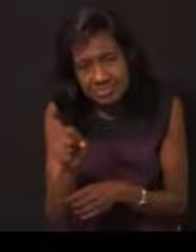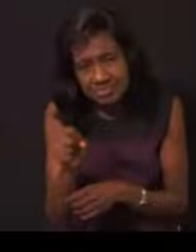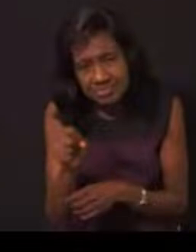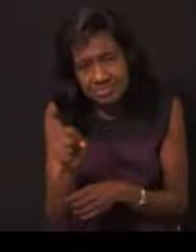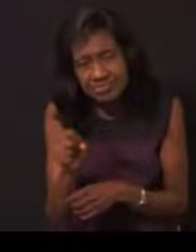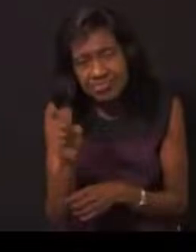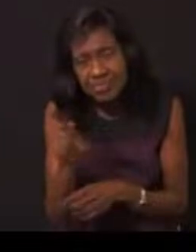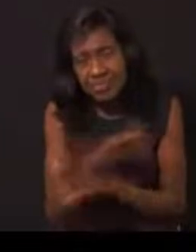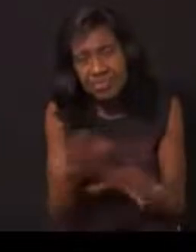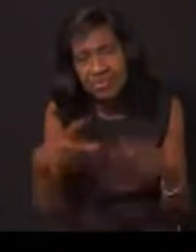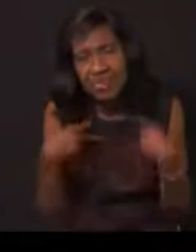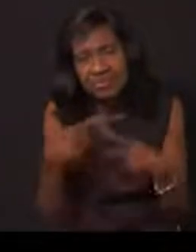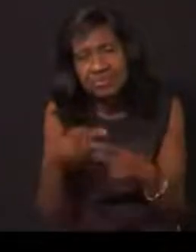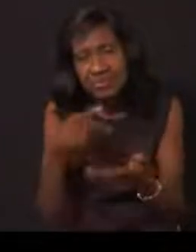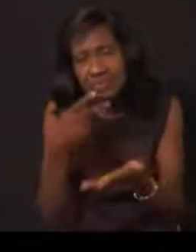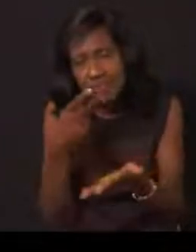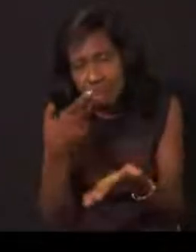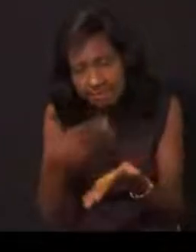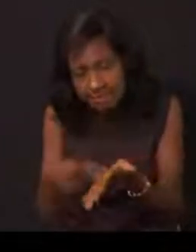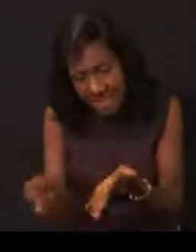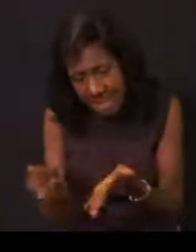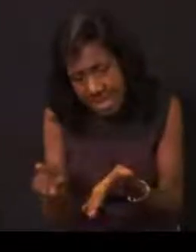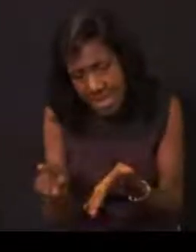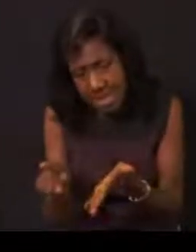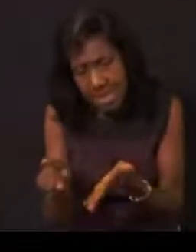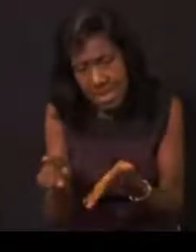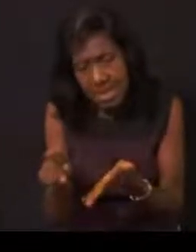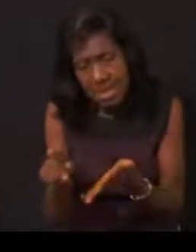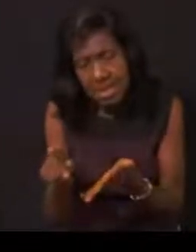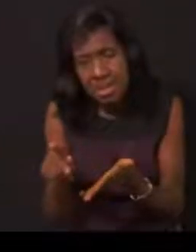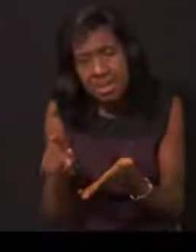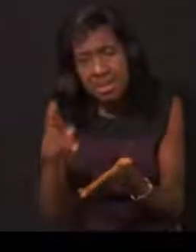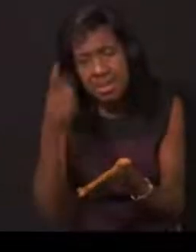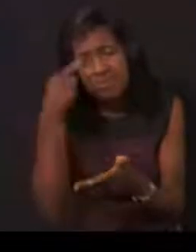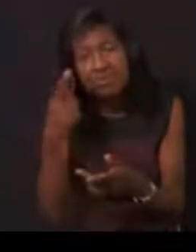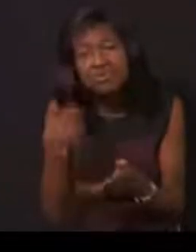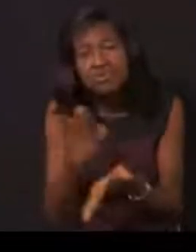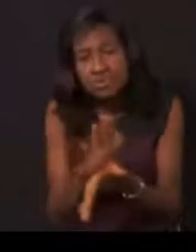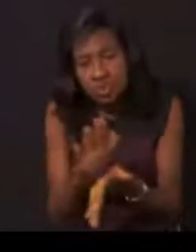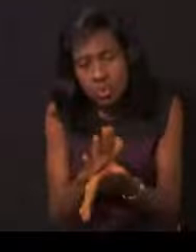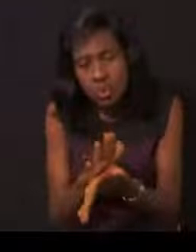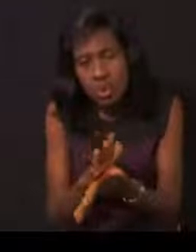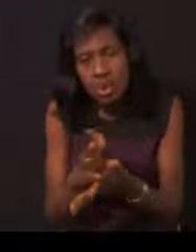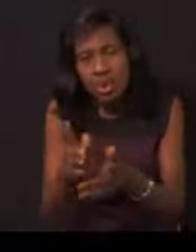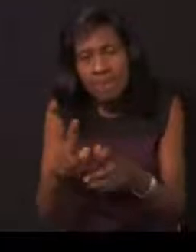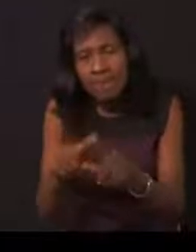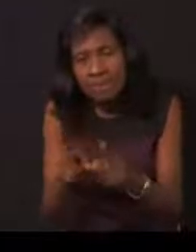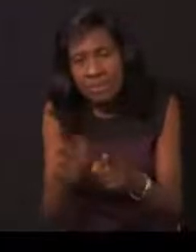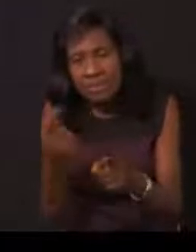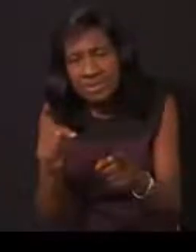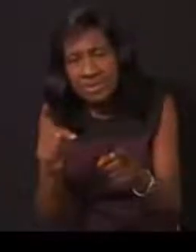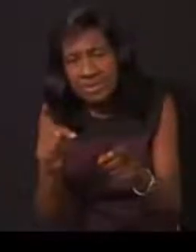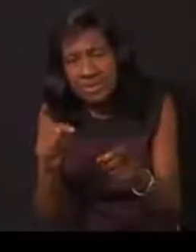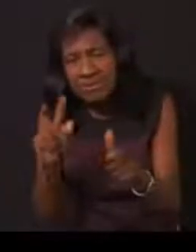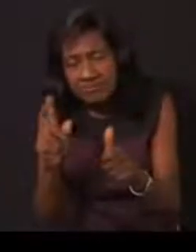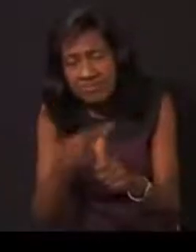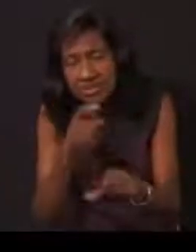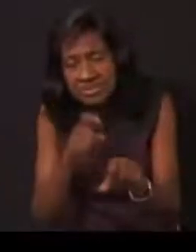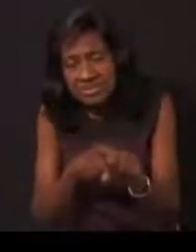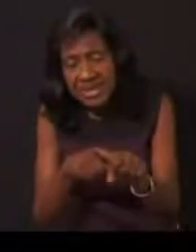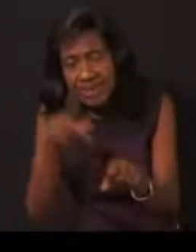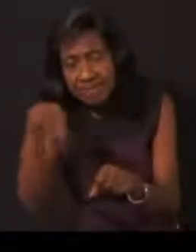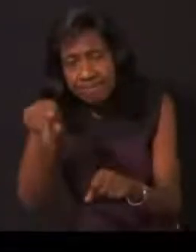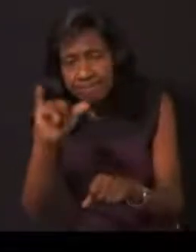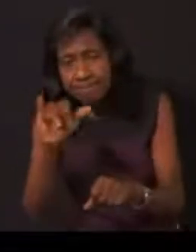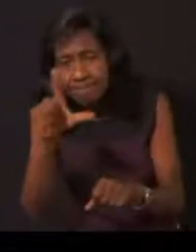for them. The answer is yes to that. Okay, cool. So they'll be free there. Also, the pilot at the weekend, those people